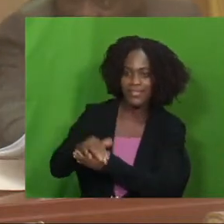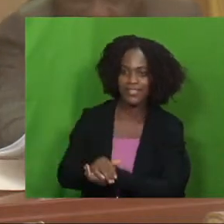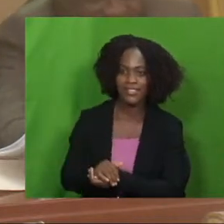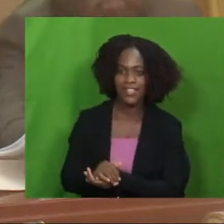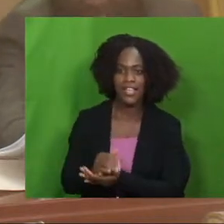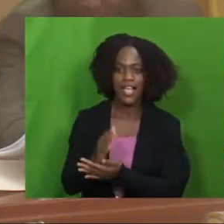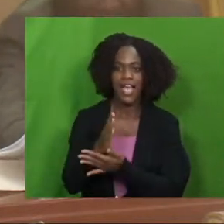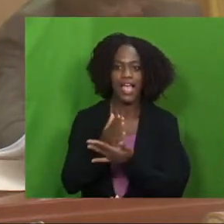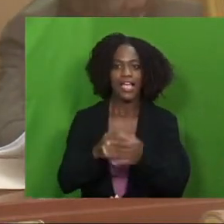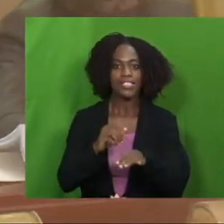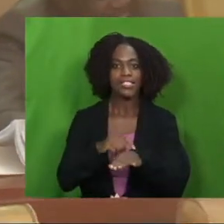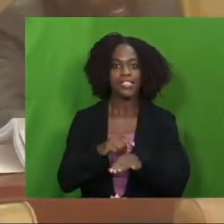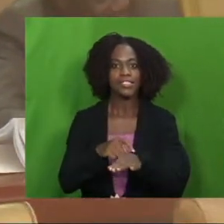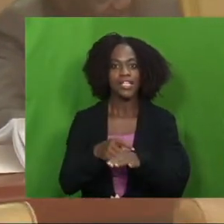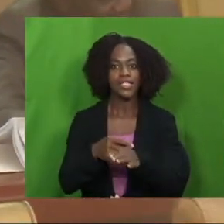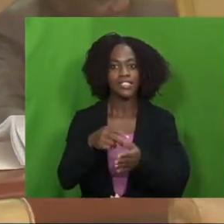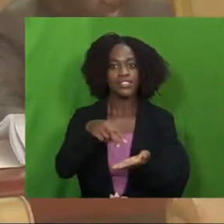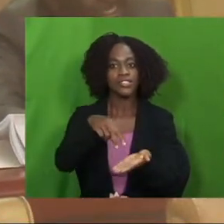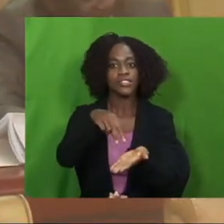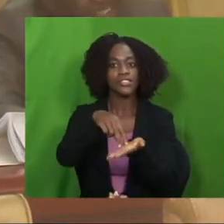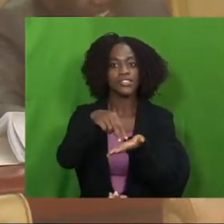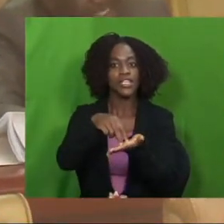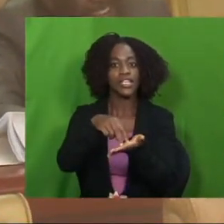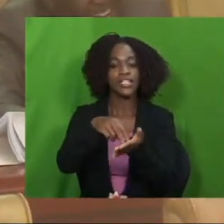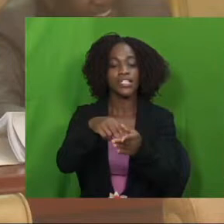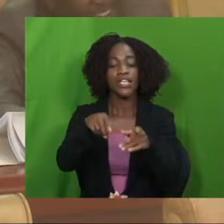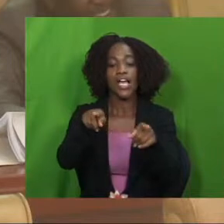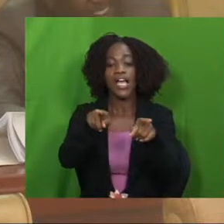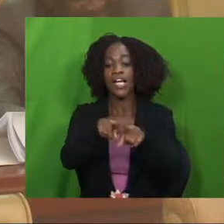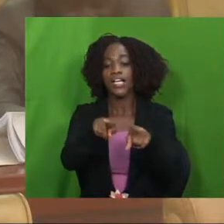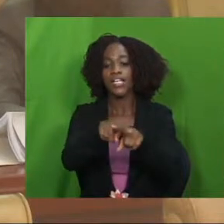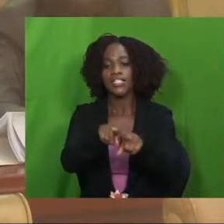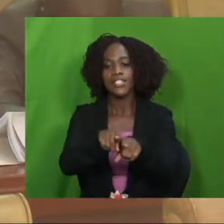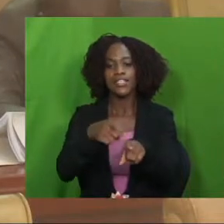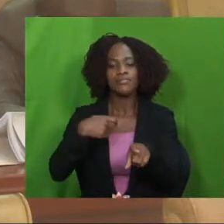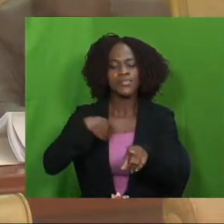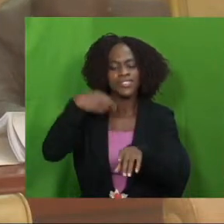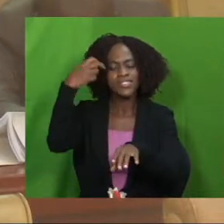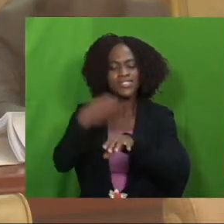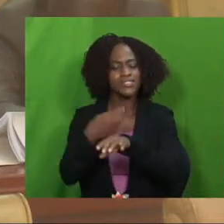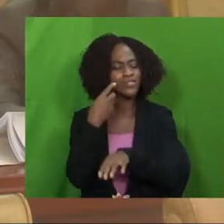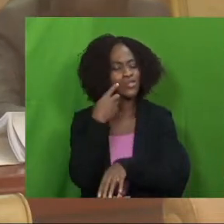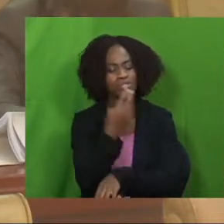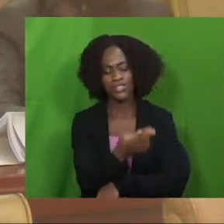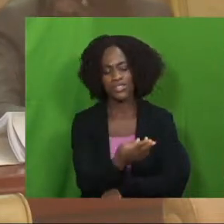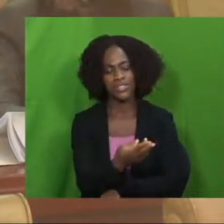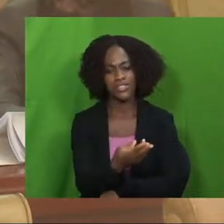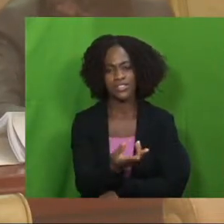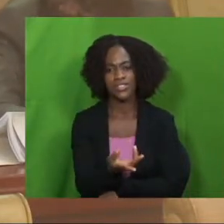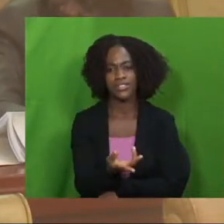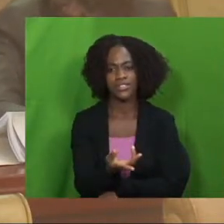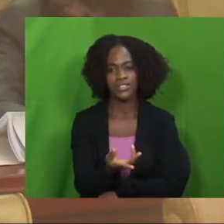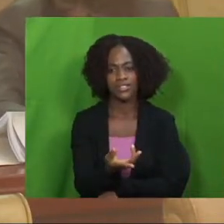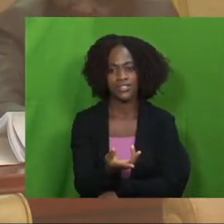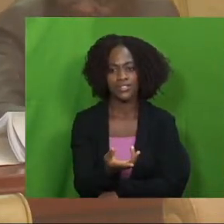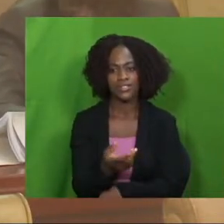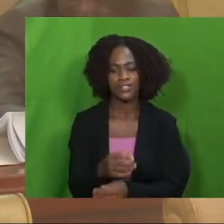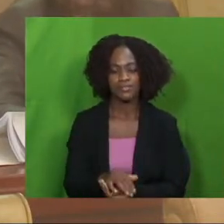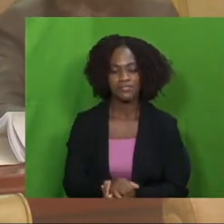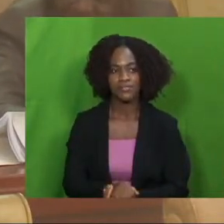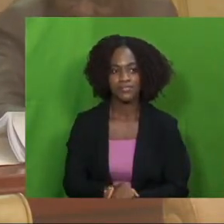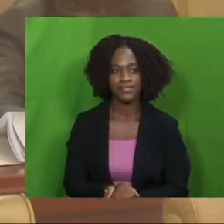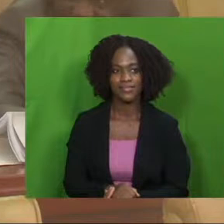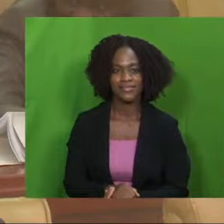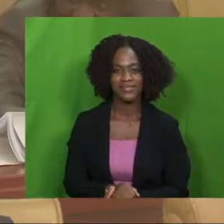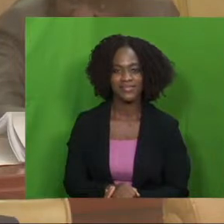Sometimes you get caught up because it's the same distance, and you are finding it difficult to catch my eye.